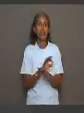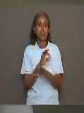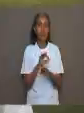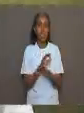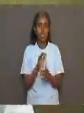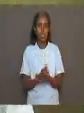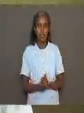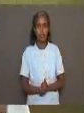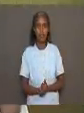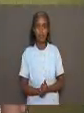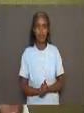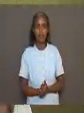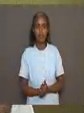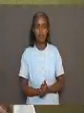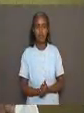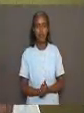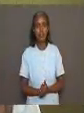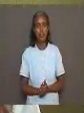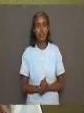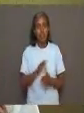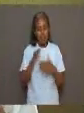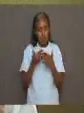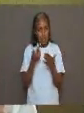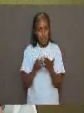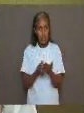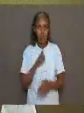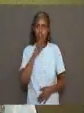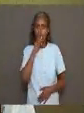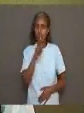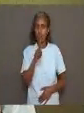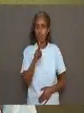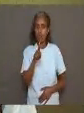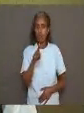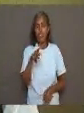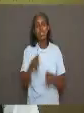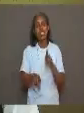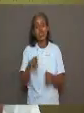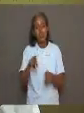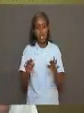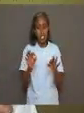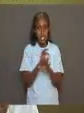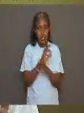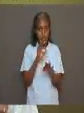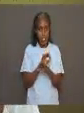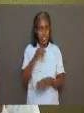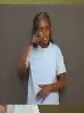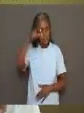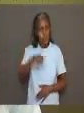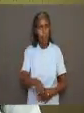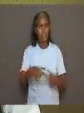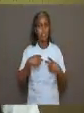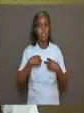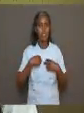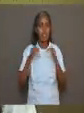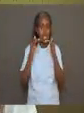functions. In order for this to be true, the population functions must have